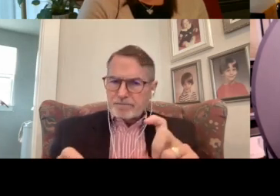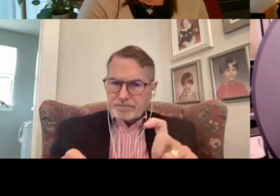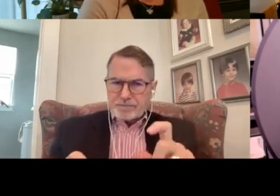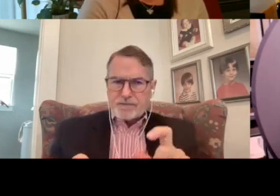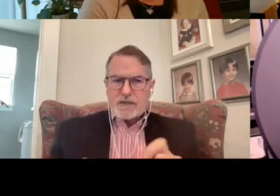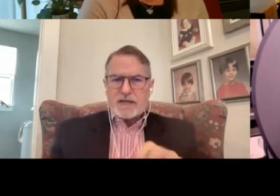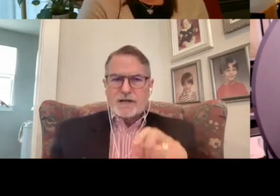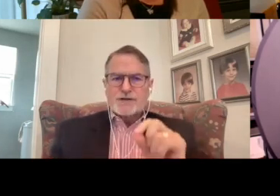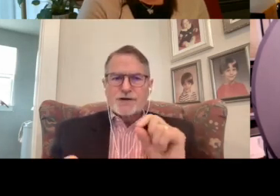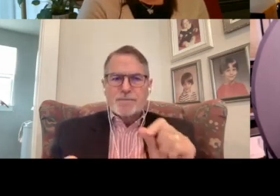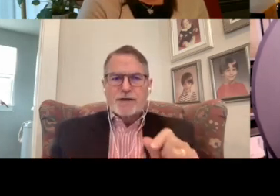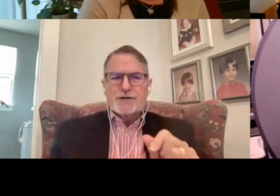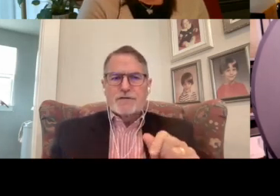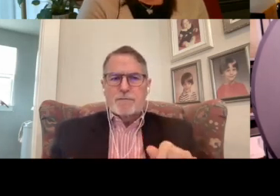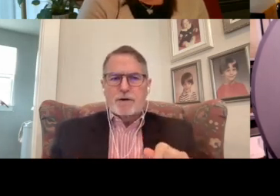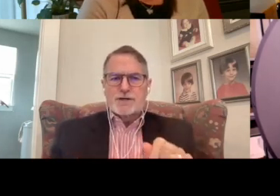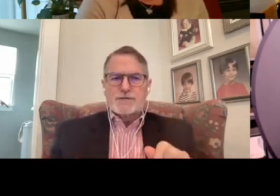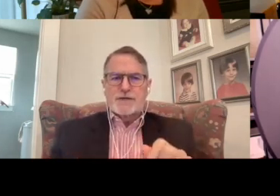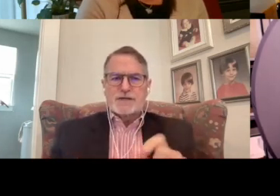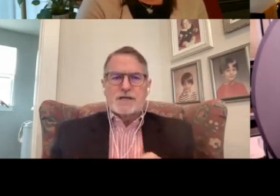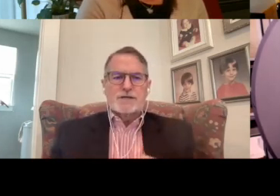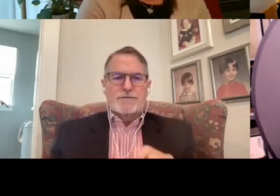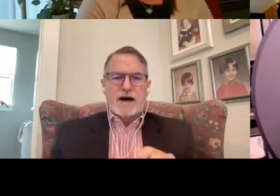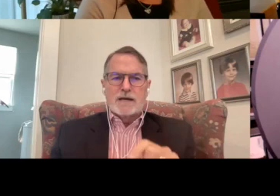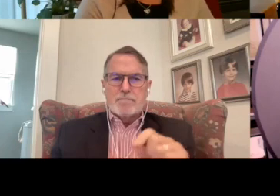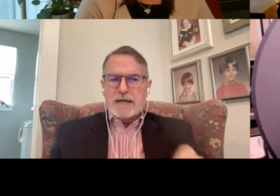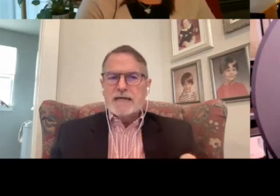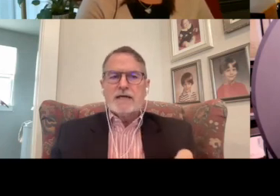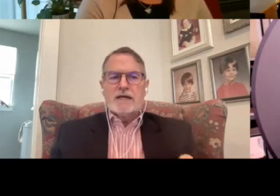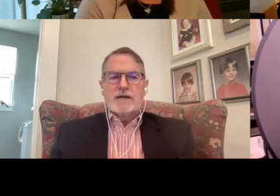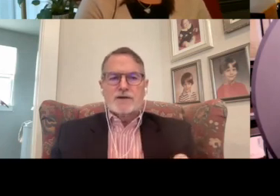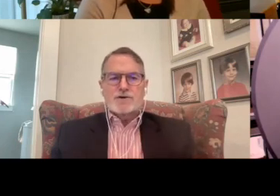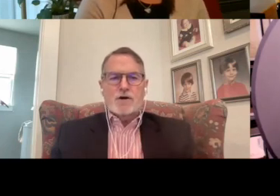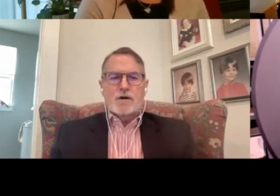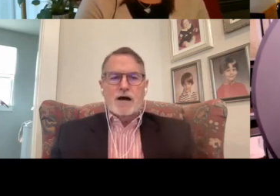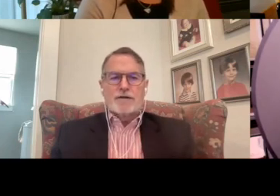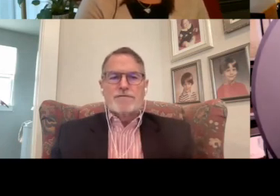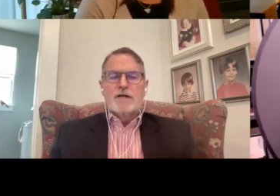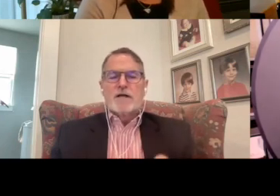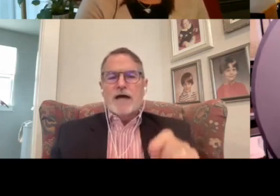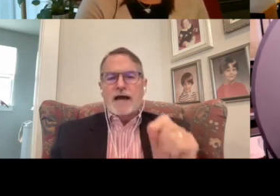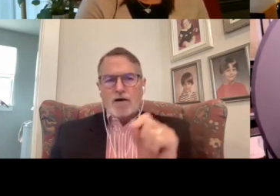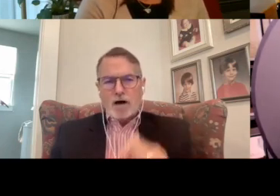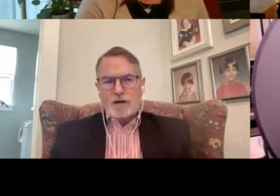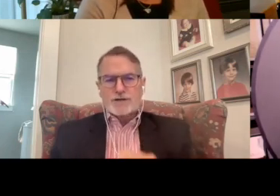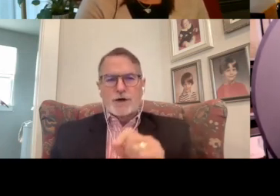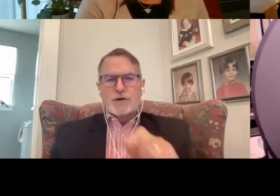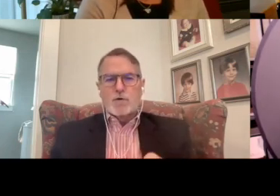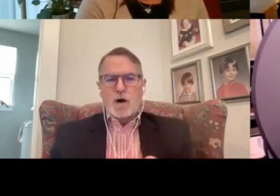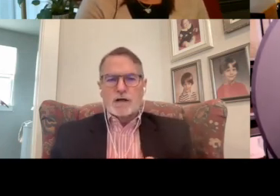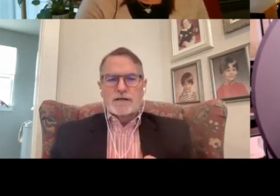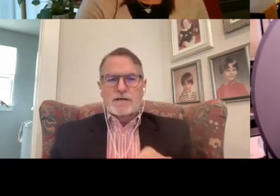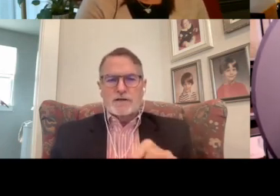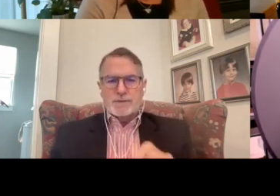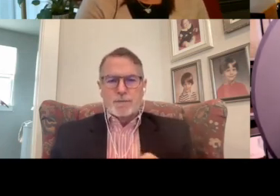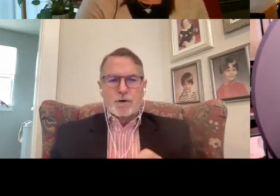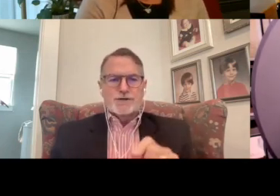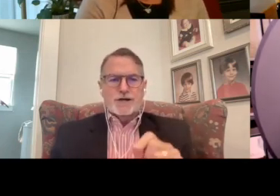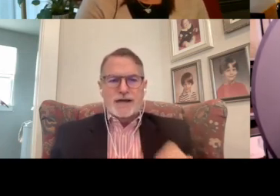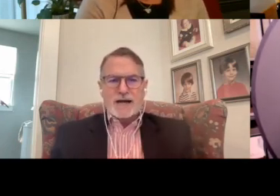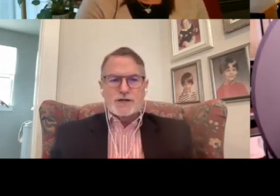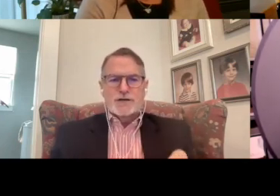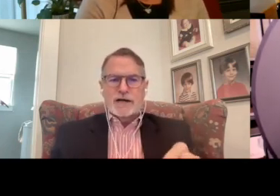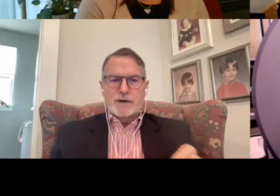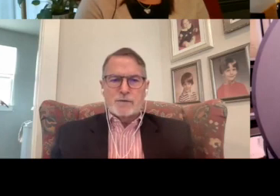says it's the dimension of a person that seeks to find meaning in his or her life, and also a quality that